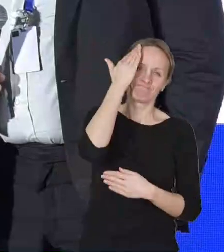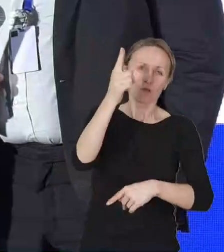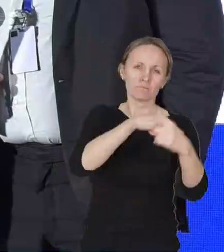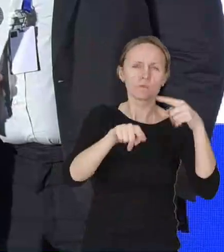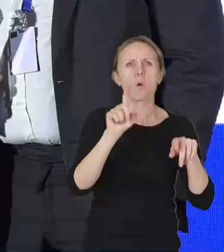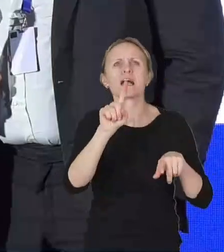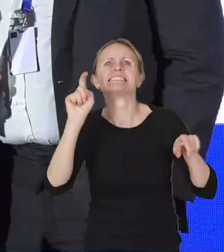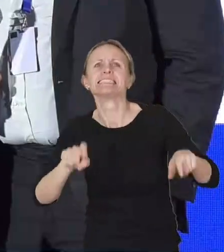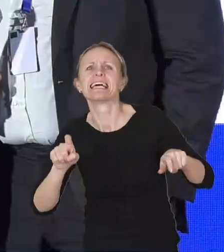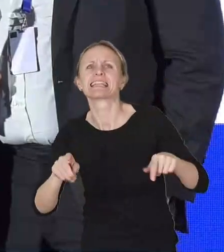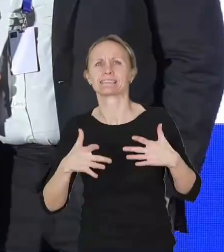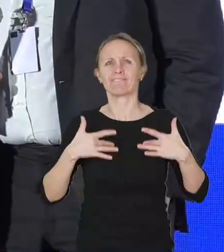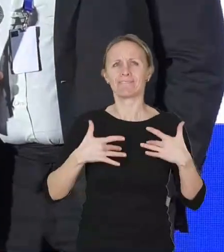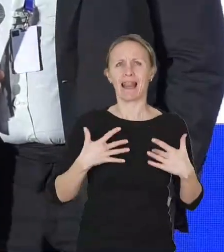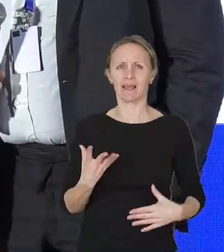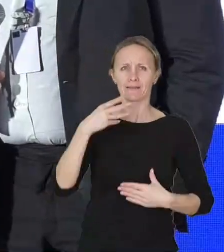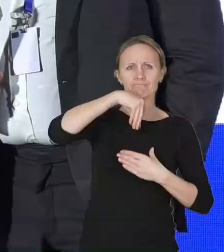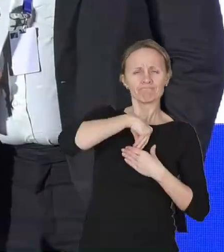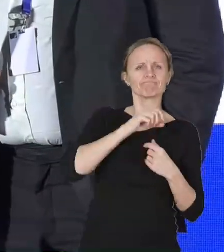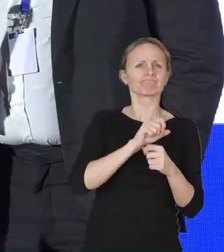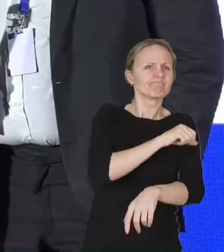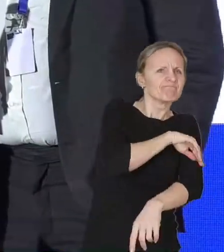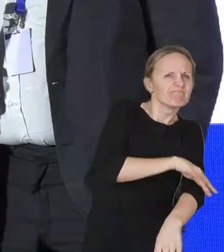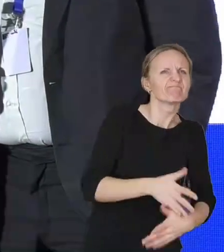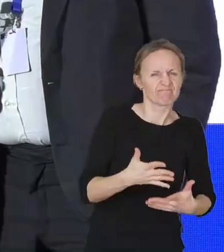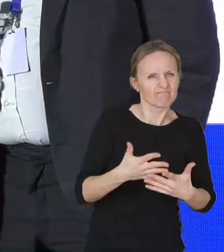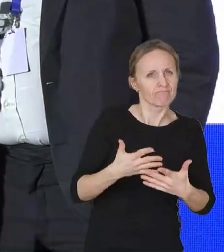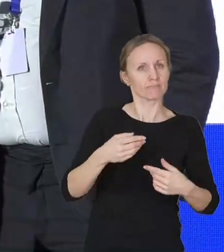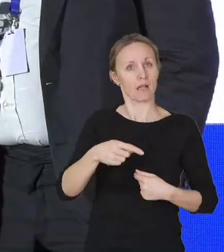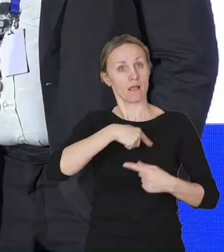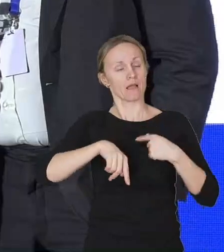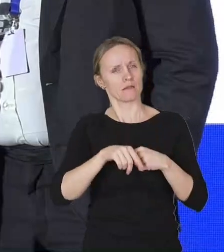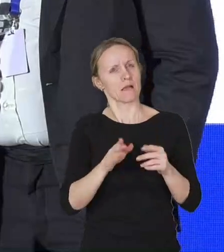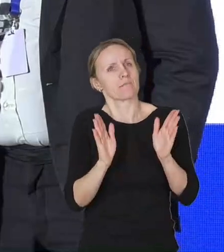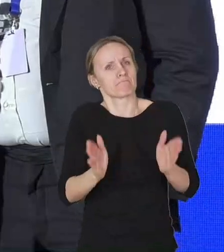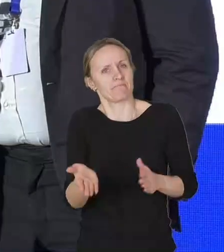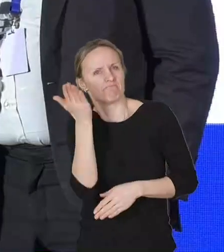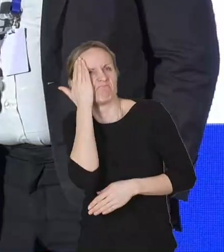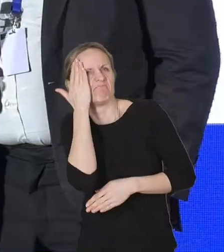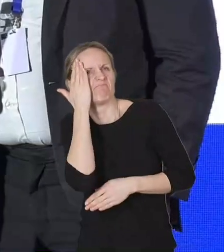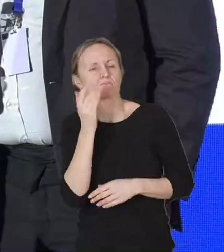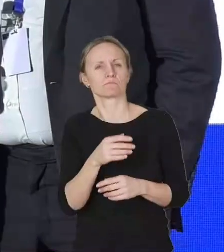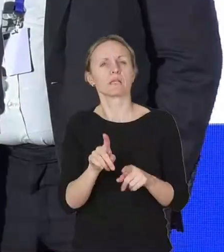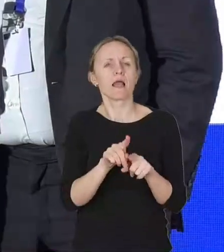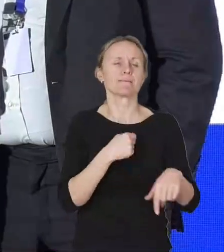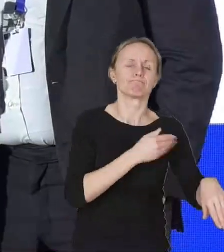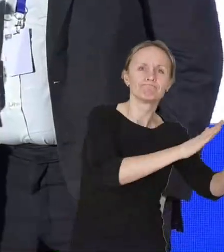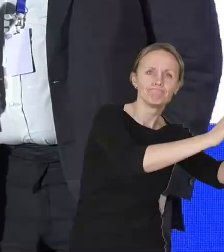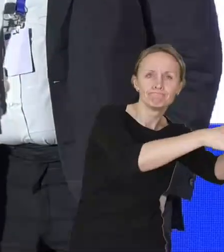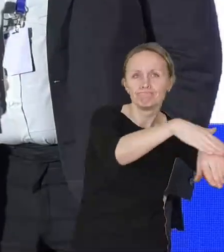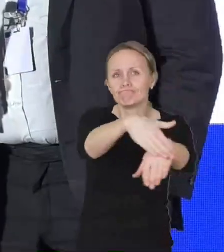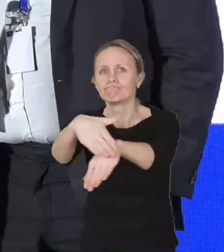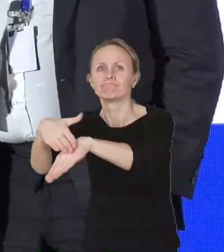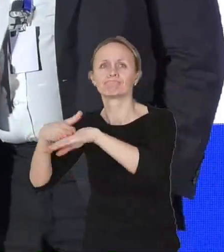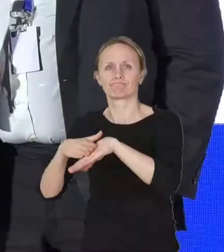Our role here is to wake up the audience, but also to give a little impact and